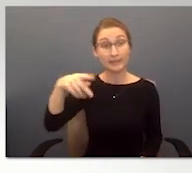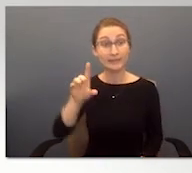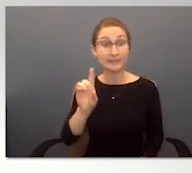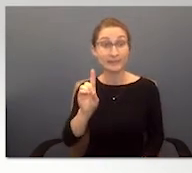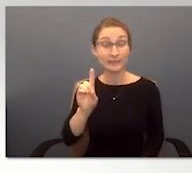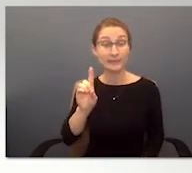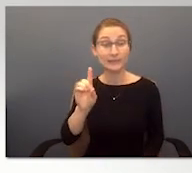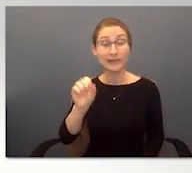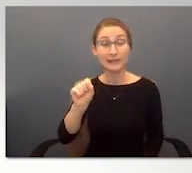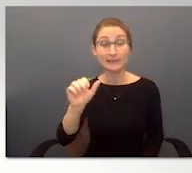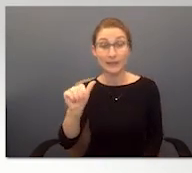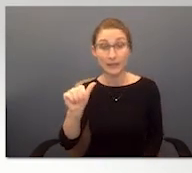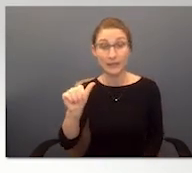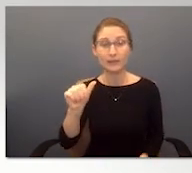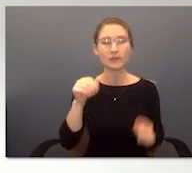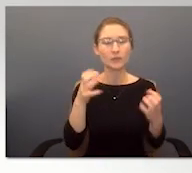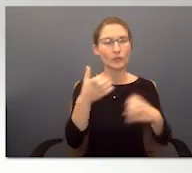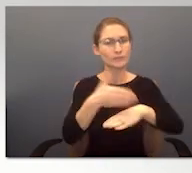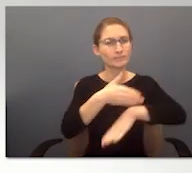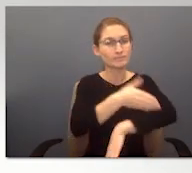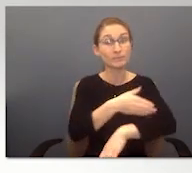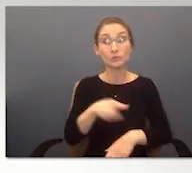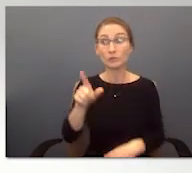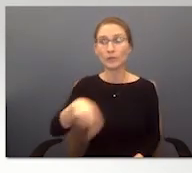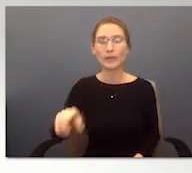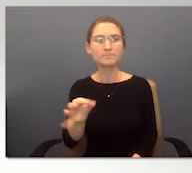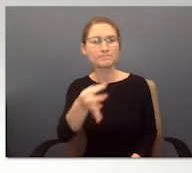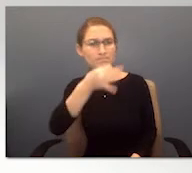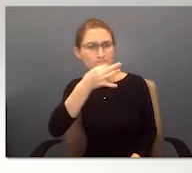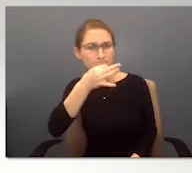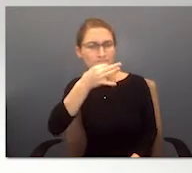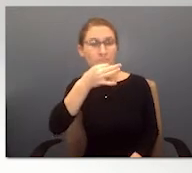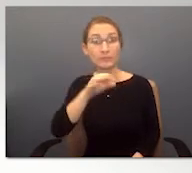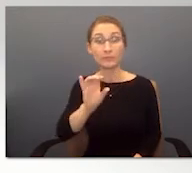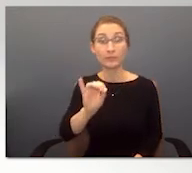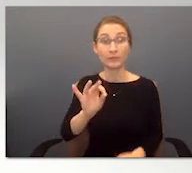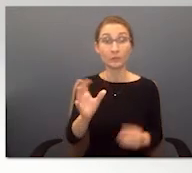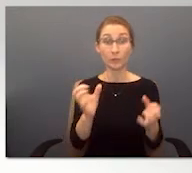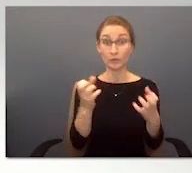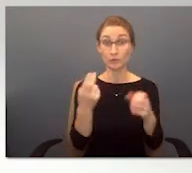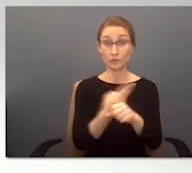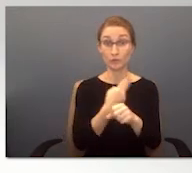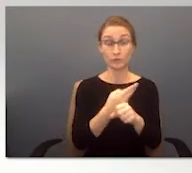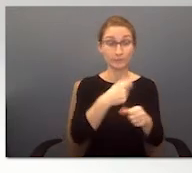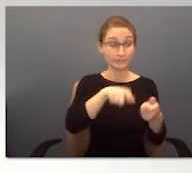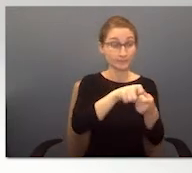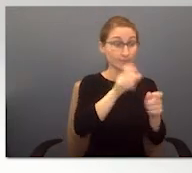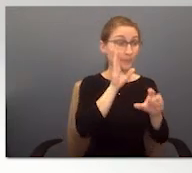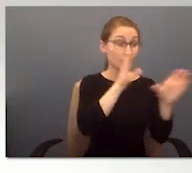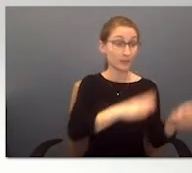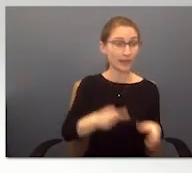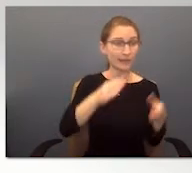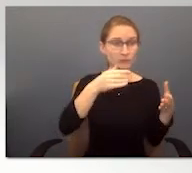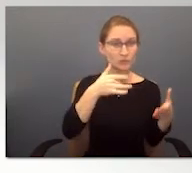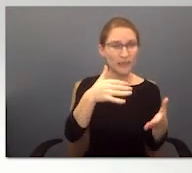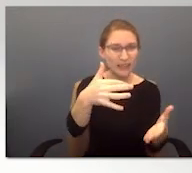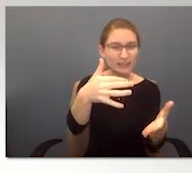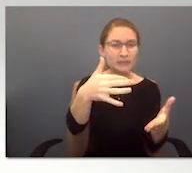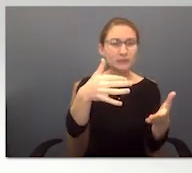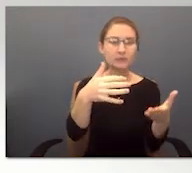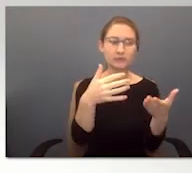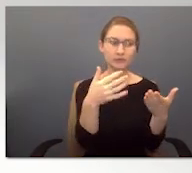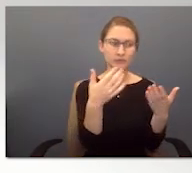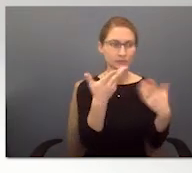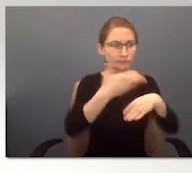improve, and they have all the expertise if we want to use a rapid cycle Plan, Do, Study, Act on a program to make it